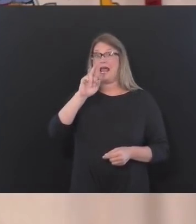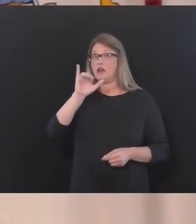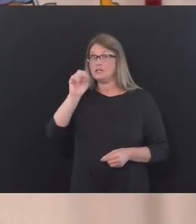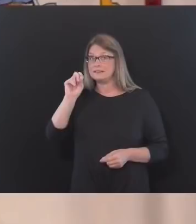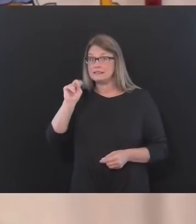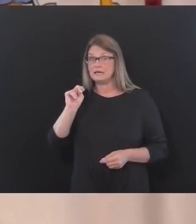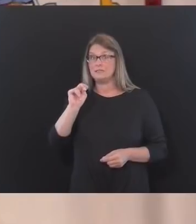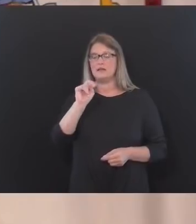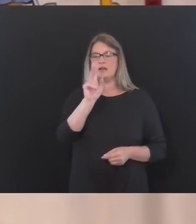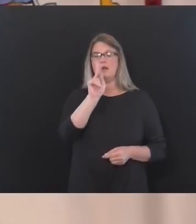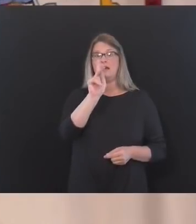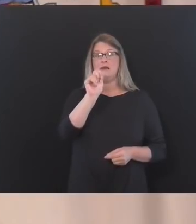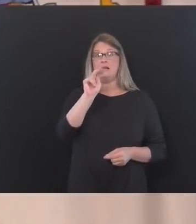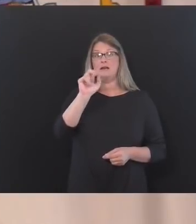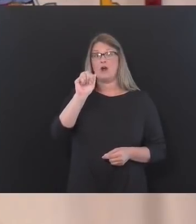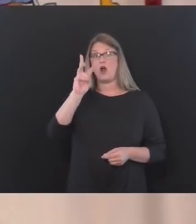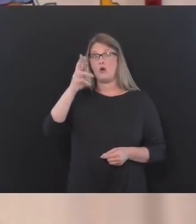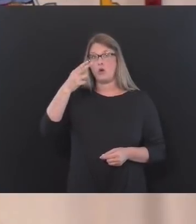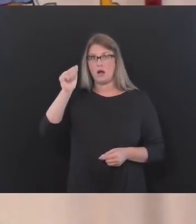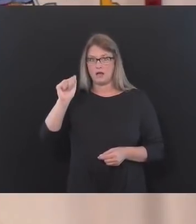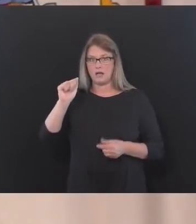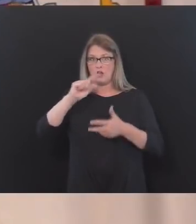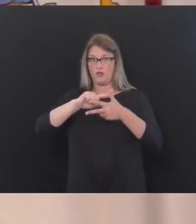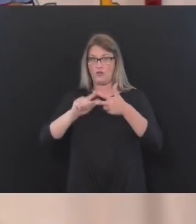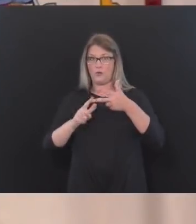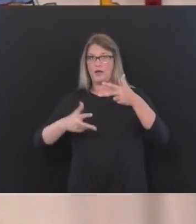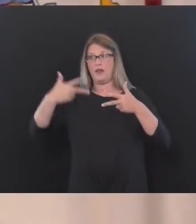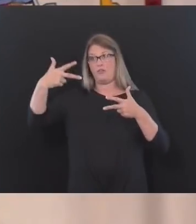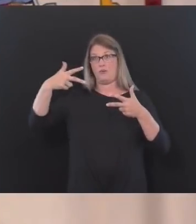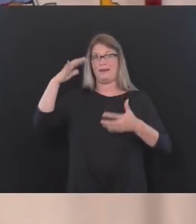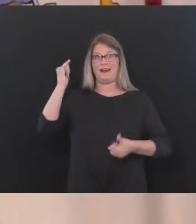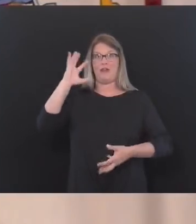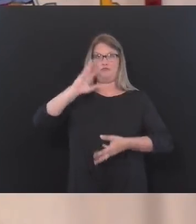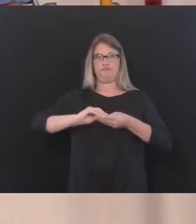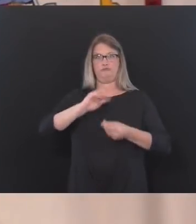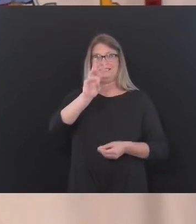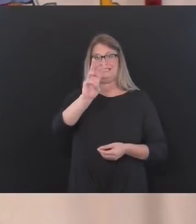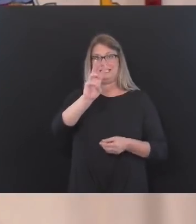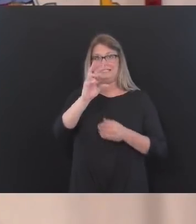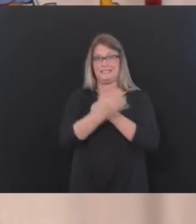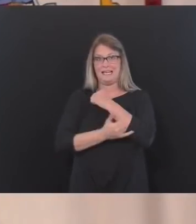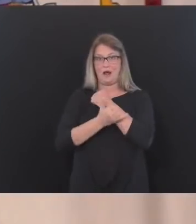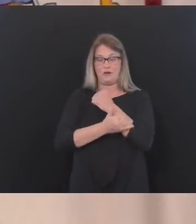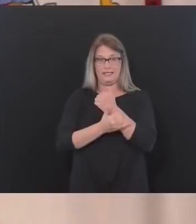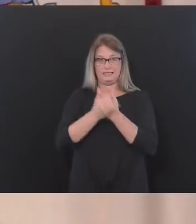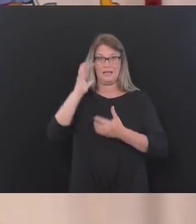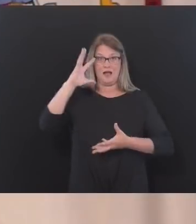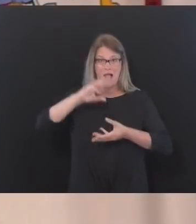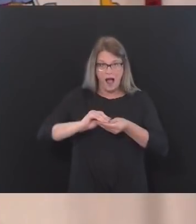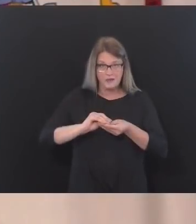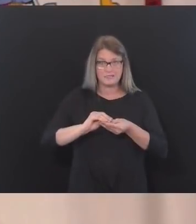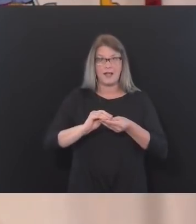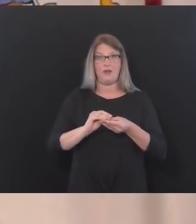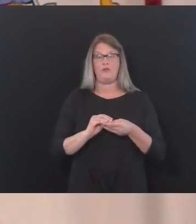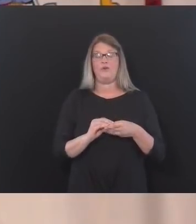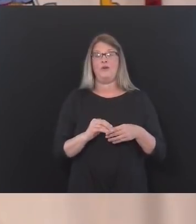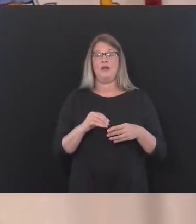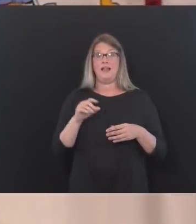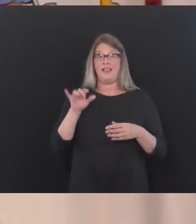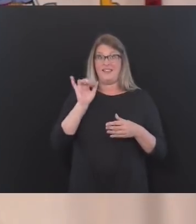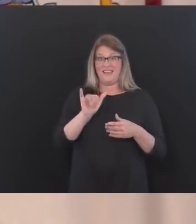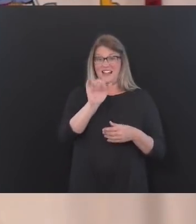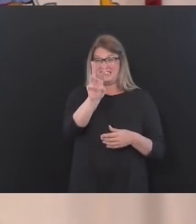into the fold with Berkeley, Jefferson, and Morgan County. In those counties, we